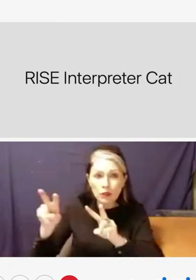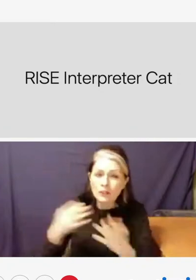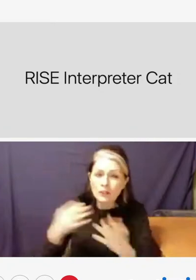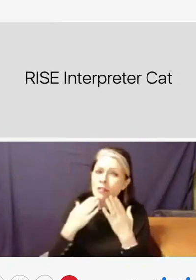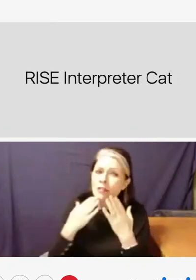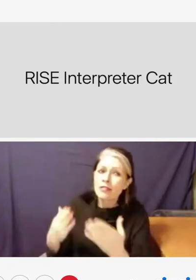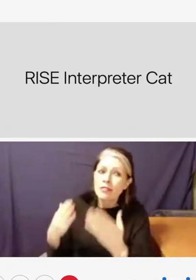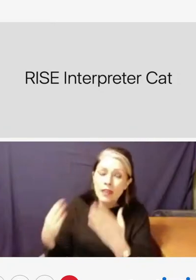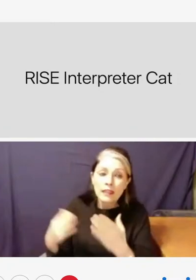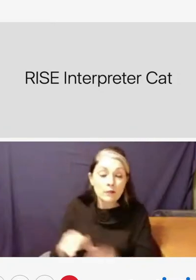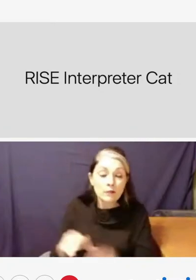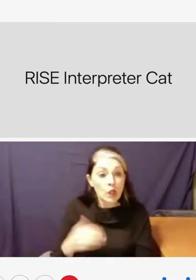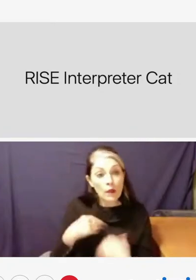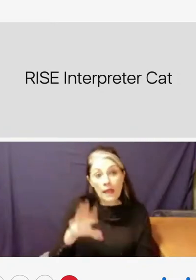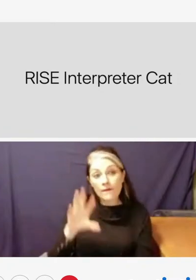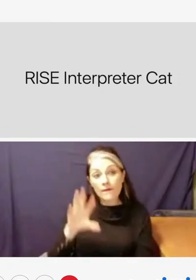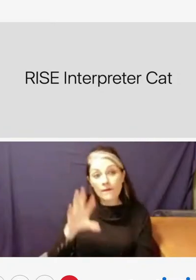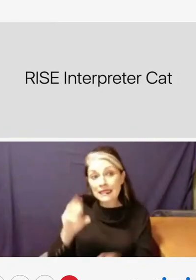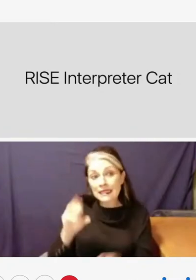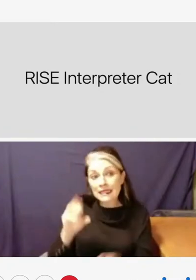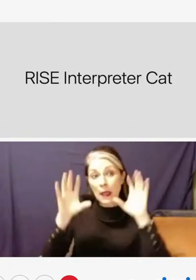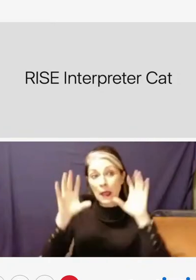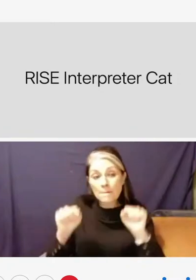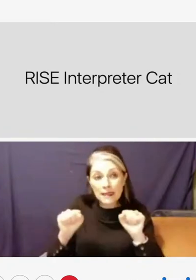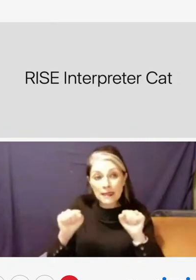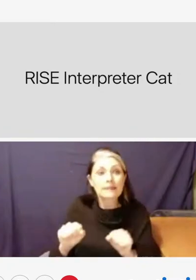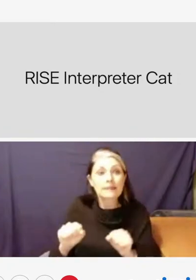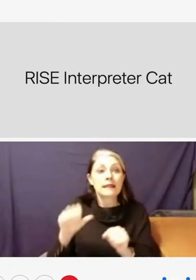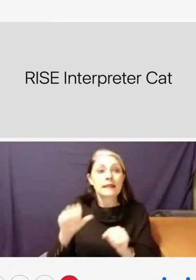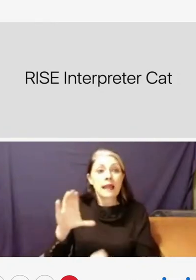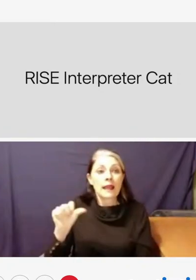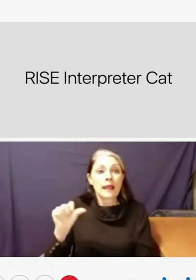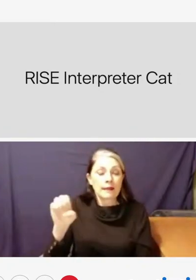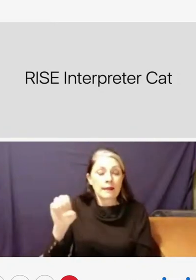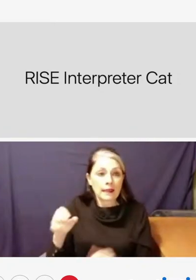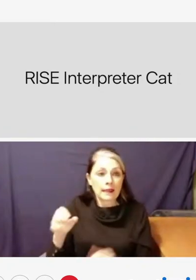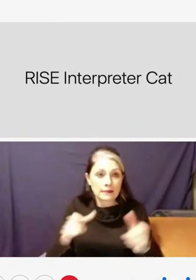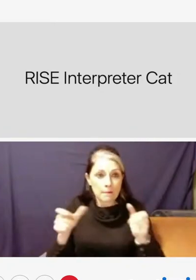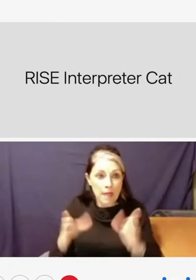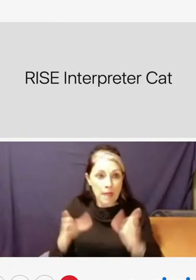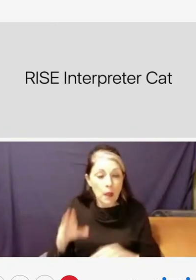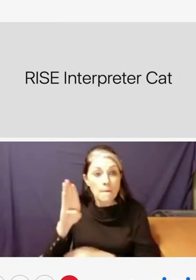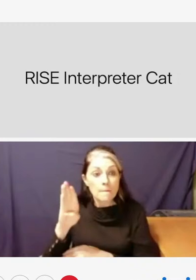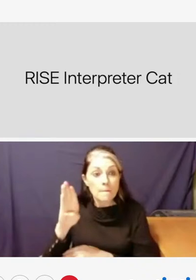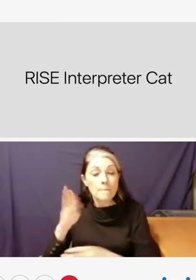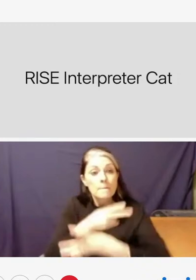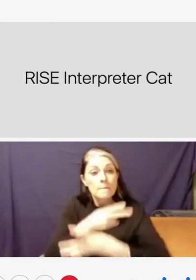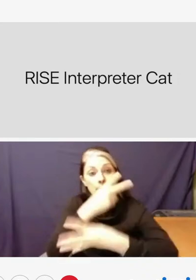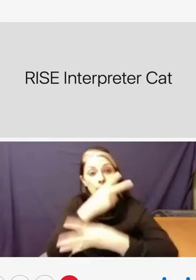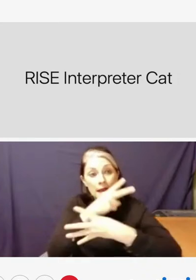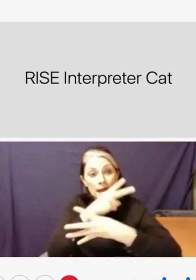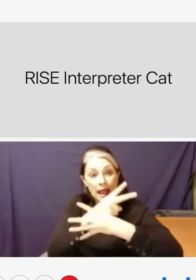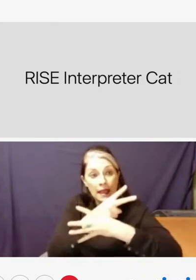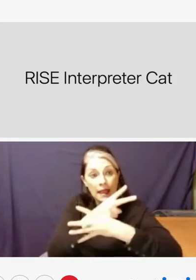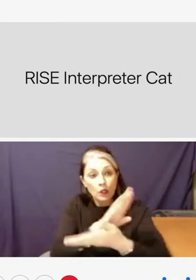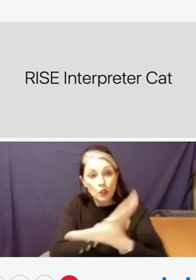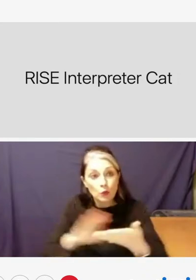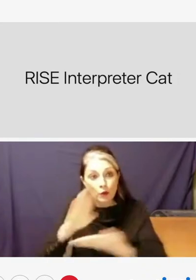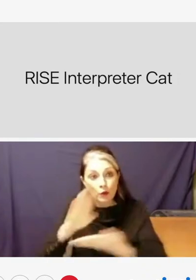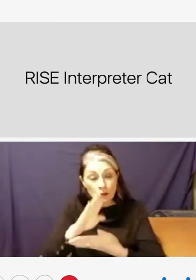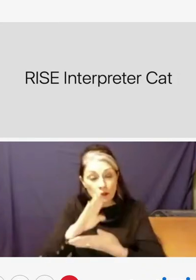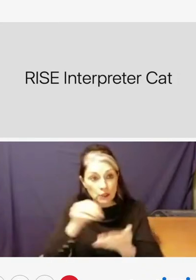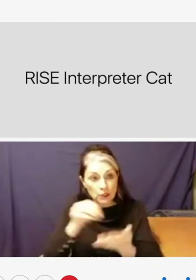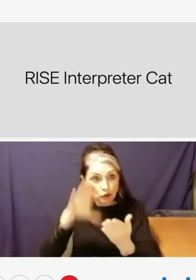amazing case managers in our program they are our bachelor's level University students and they are all overseen by Miss lesie